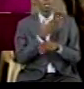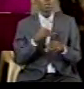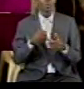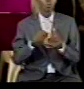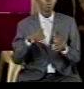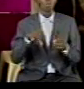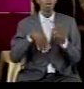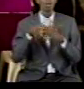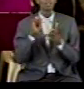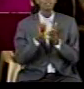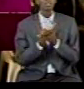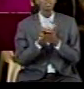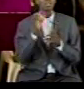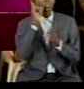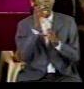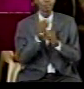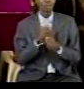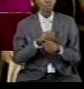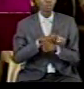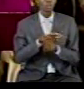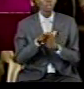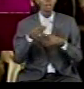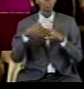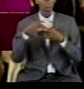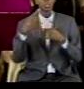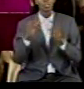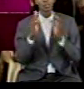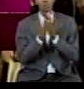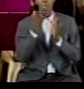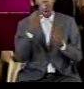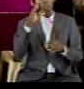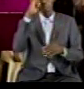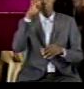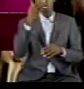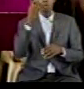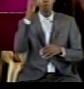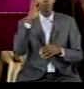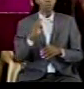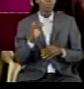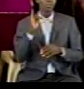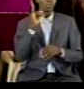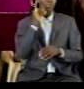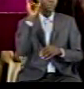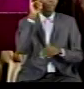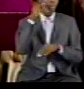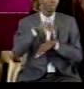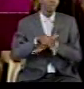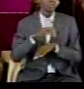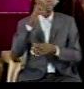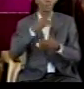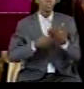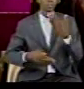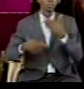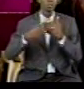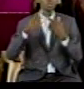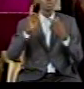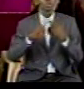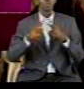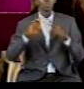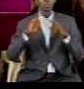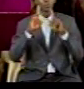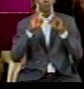And after the prayer of the man of God last night, he returned to test, and COVID-19